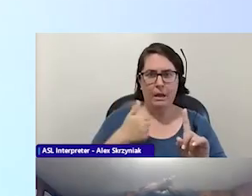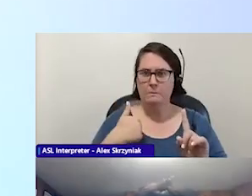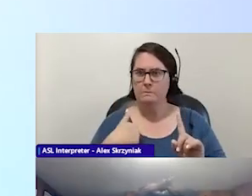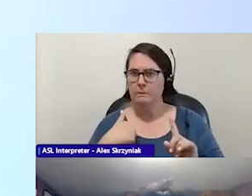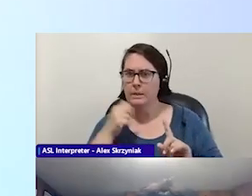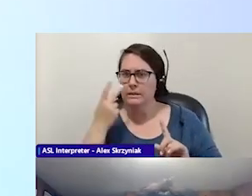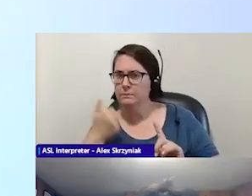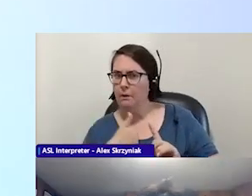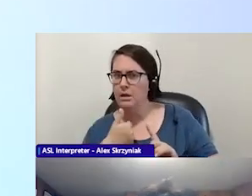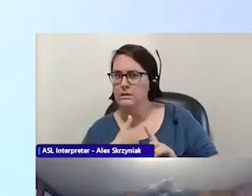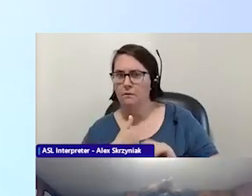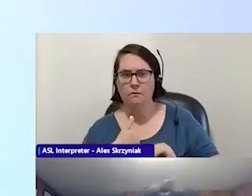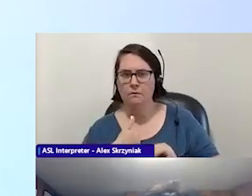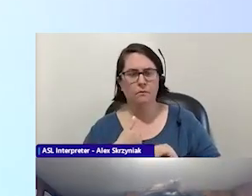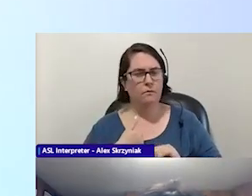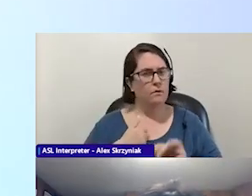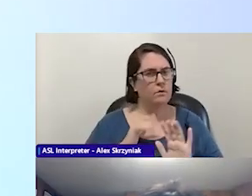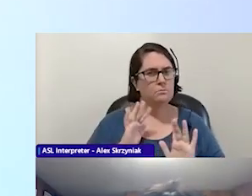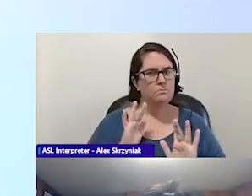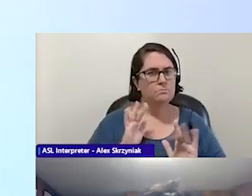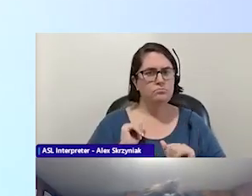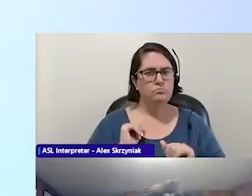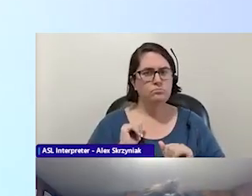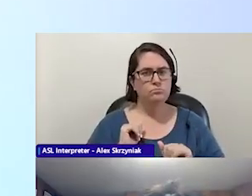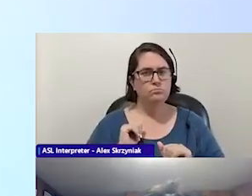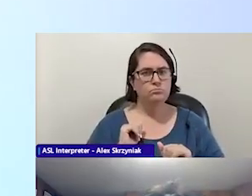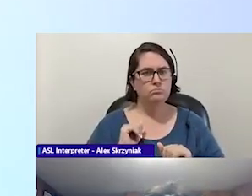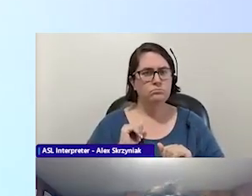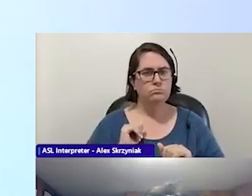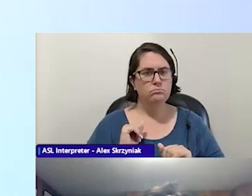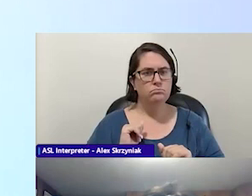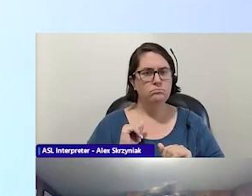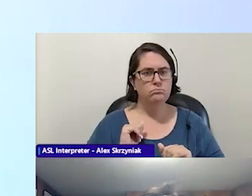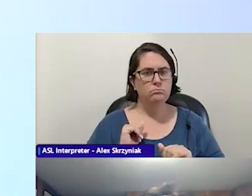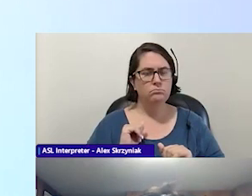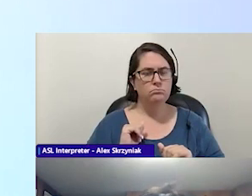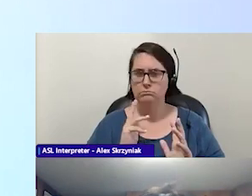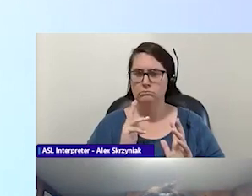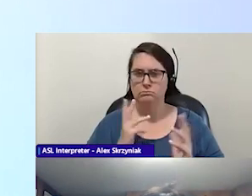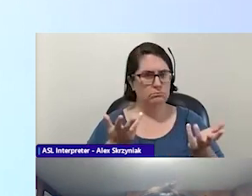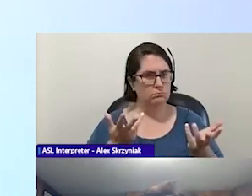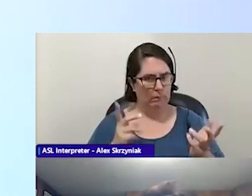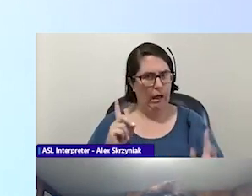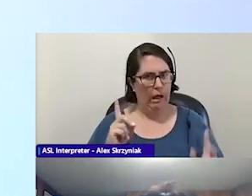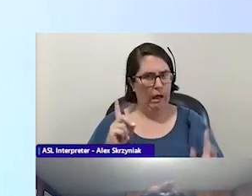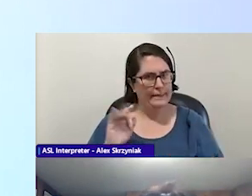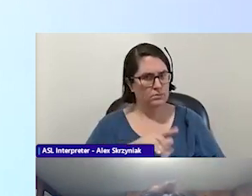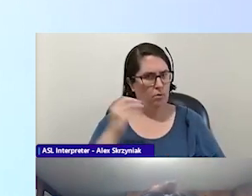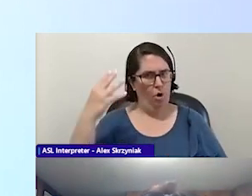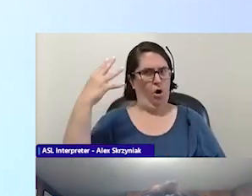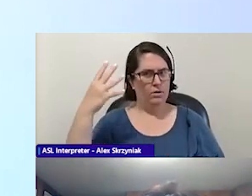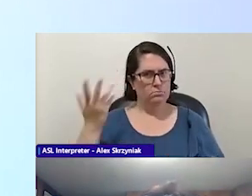see, on my screen, I don't see myself, even though I did click on